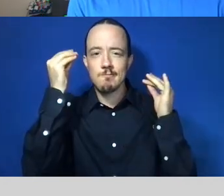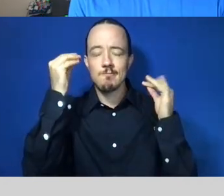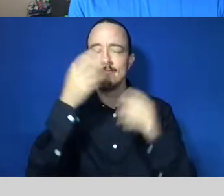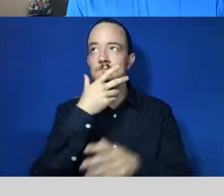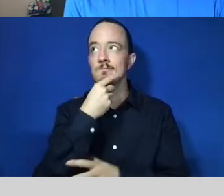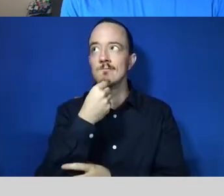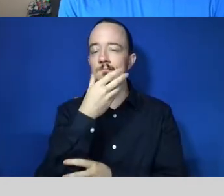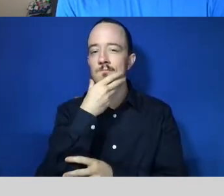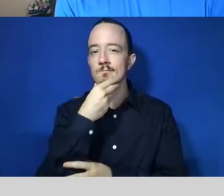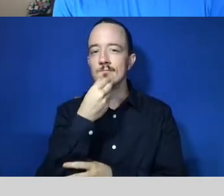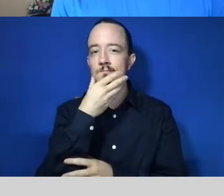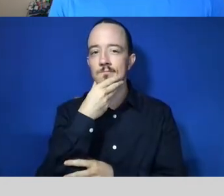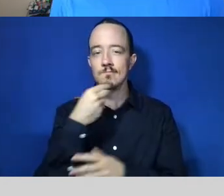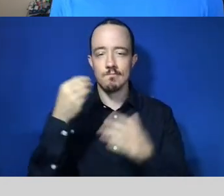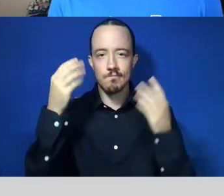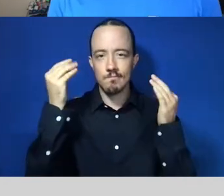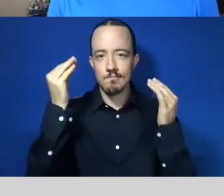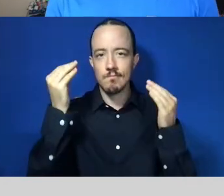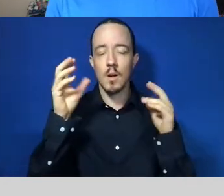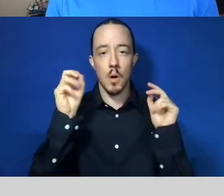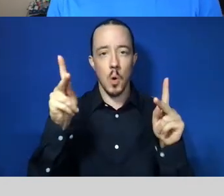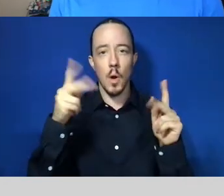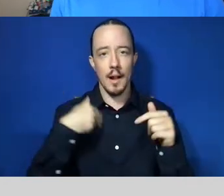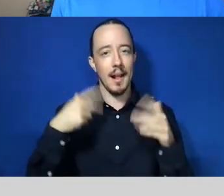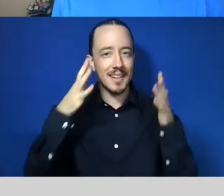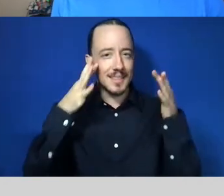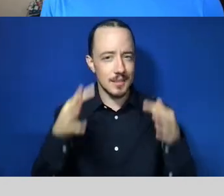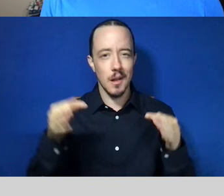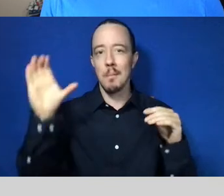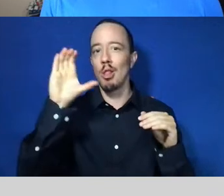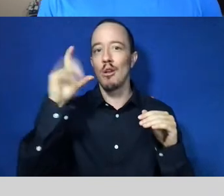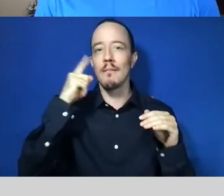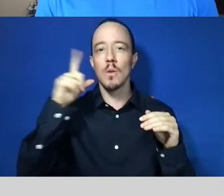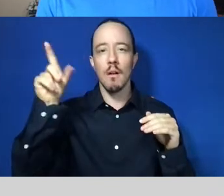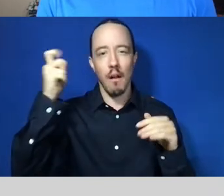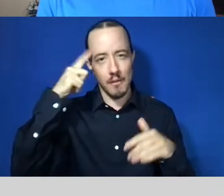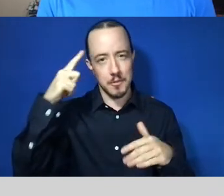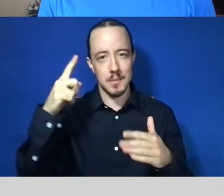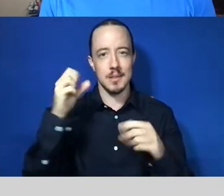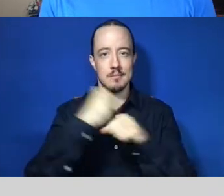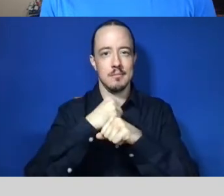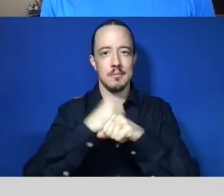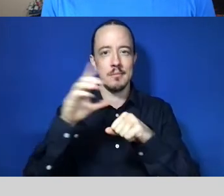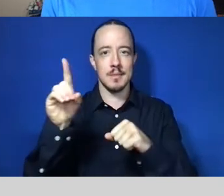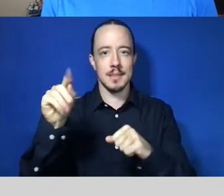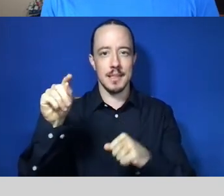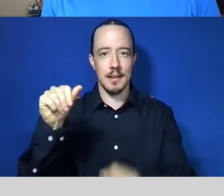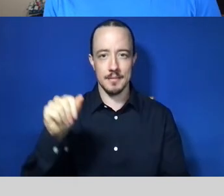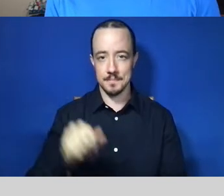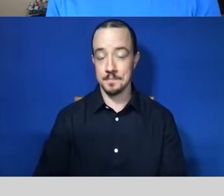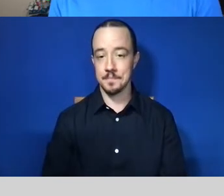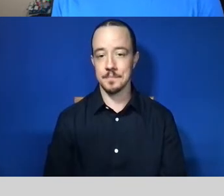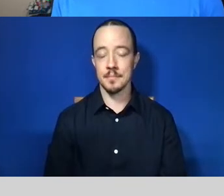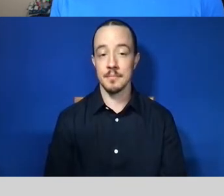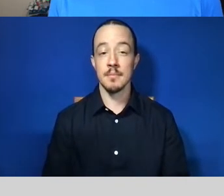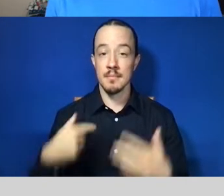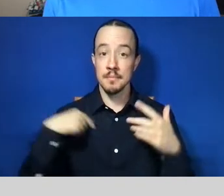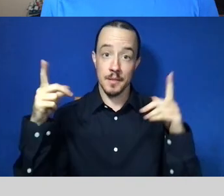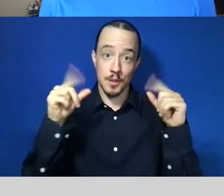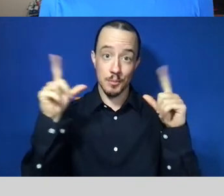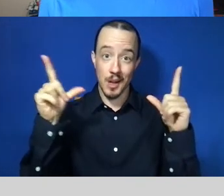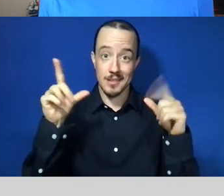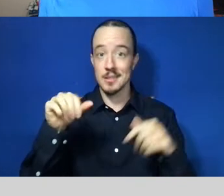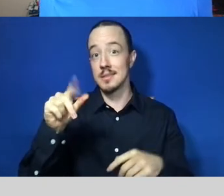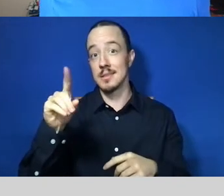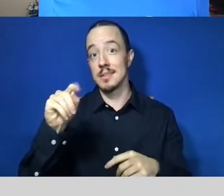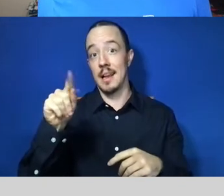my thinking cap on, and from there, I decided I was going to look for government data. And I was surprised